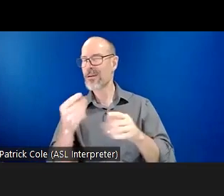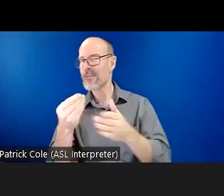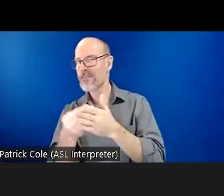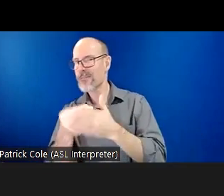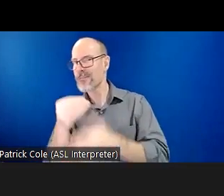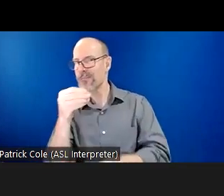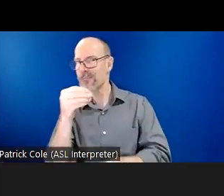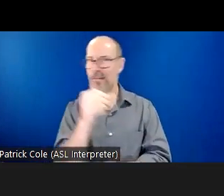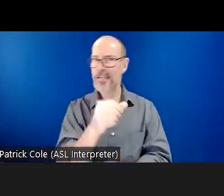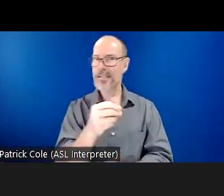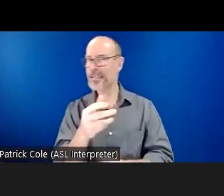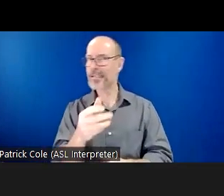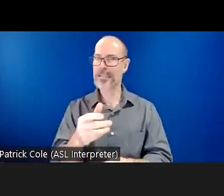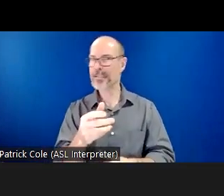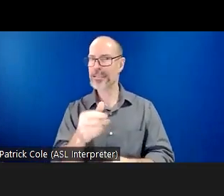thoughtful questions.